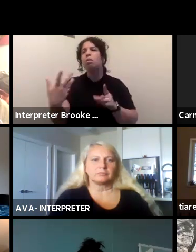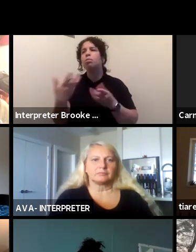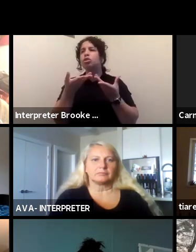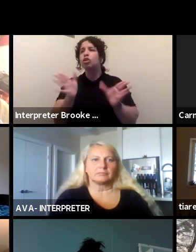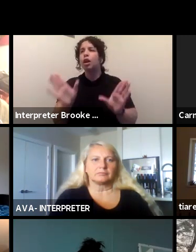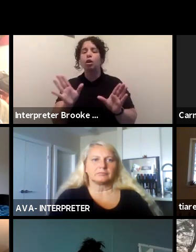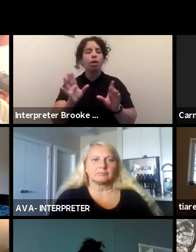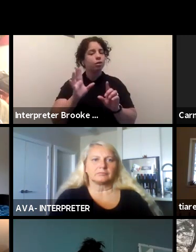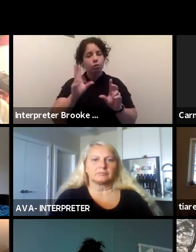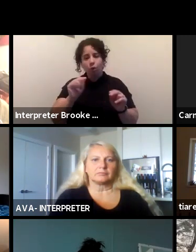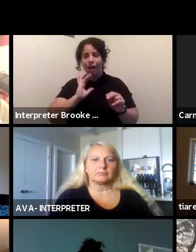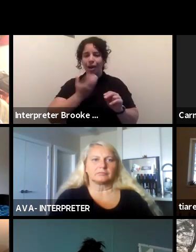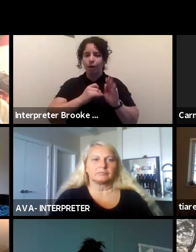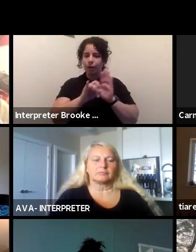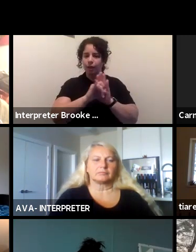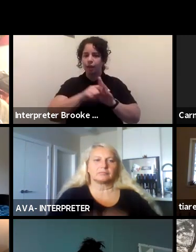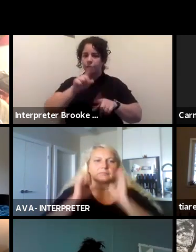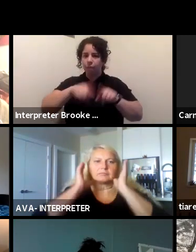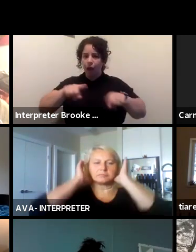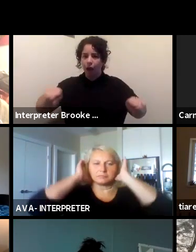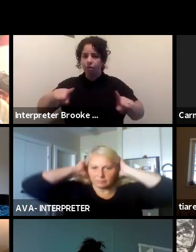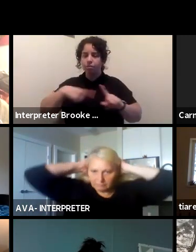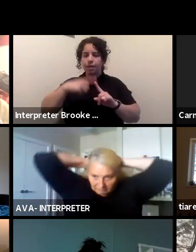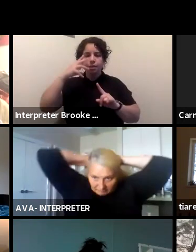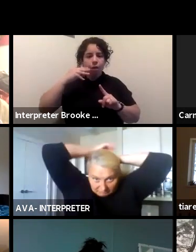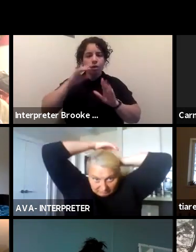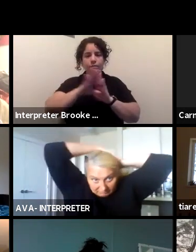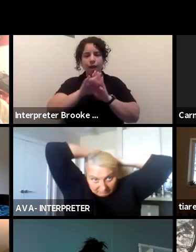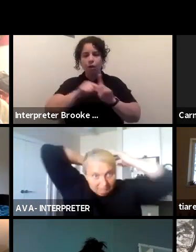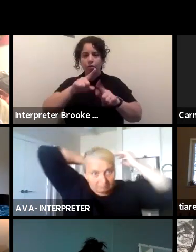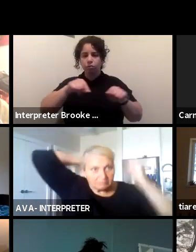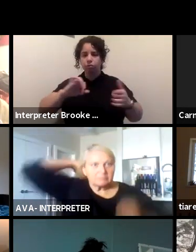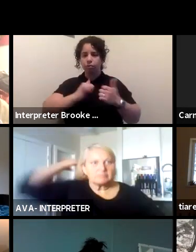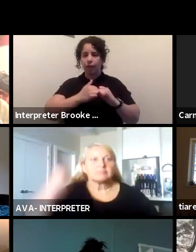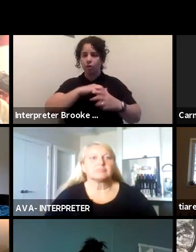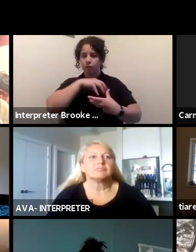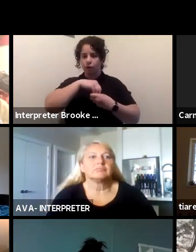multiplicity of identities, experiences, and affiliations.